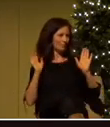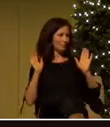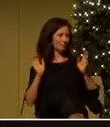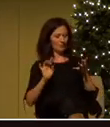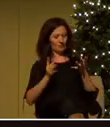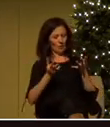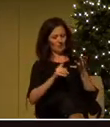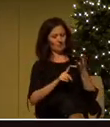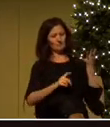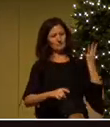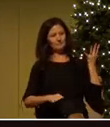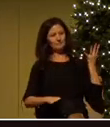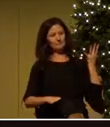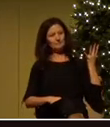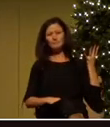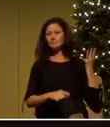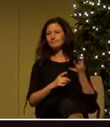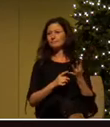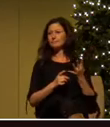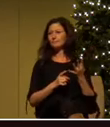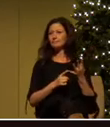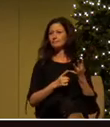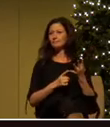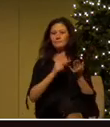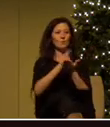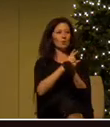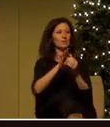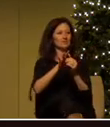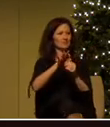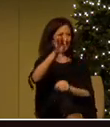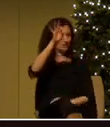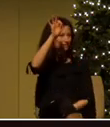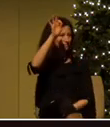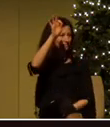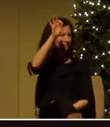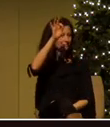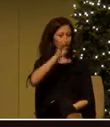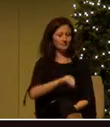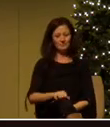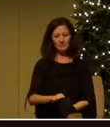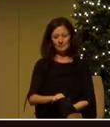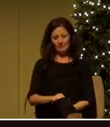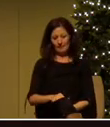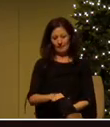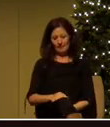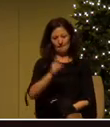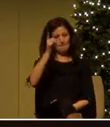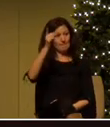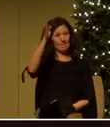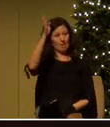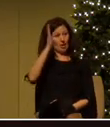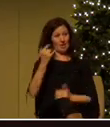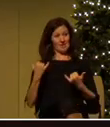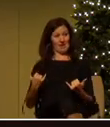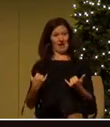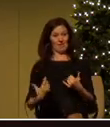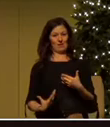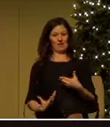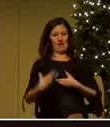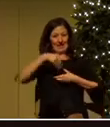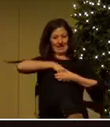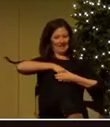Fourth thing, and that is the gift of the Holy Spirit. This is the gift of God dwelling in